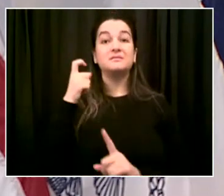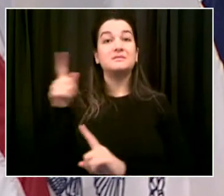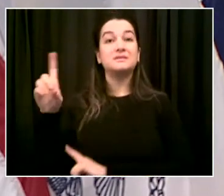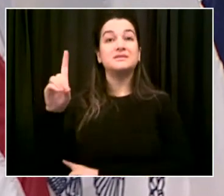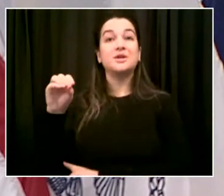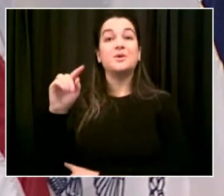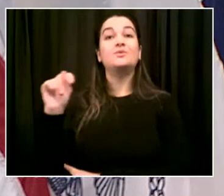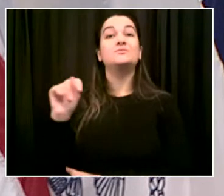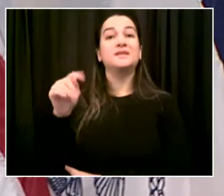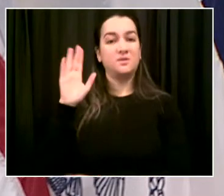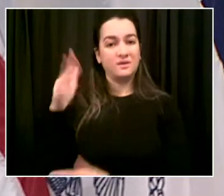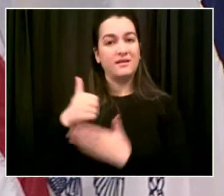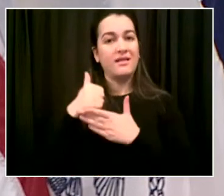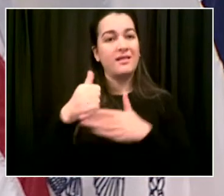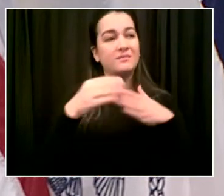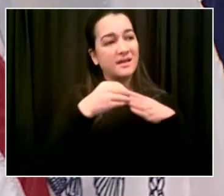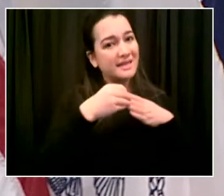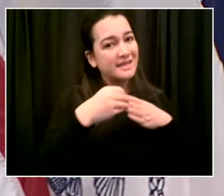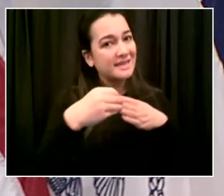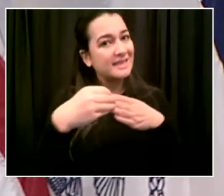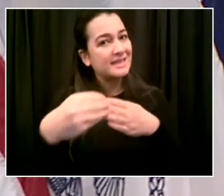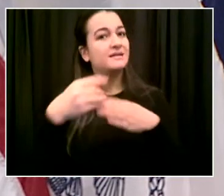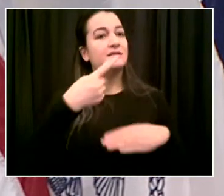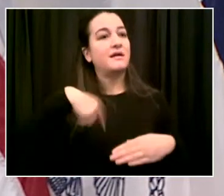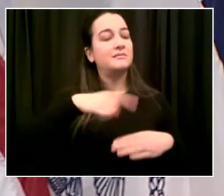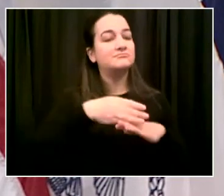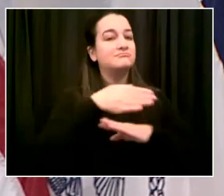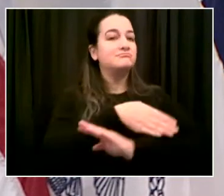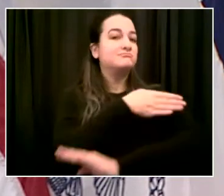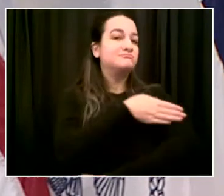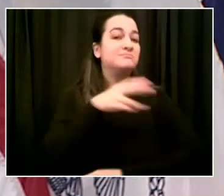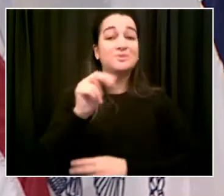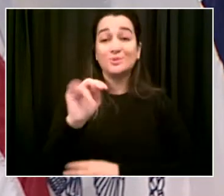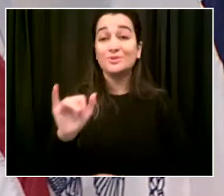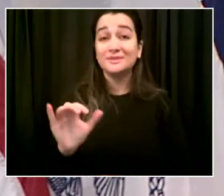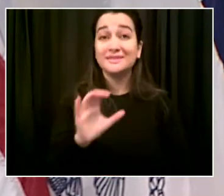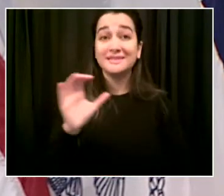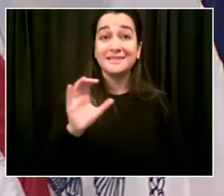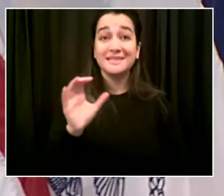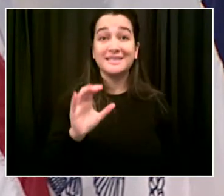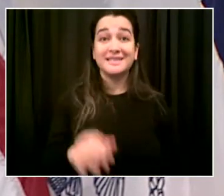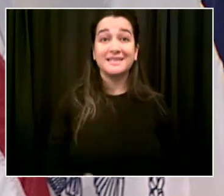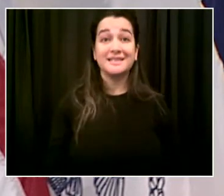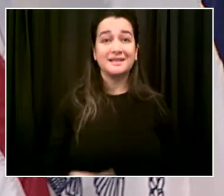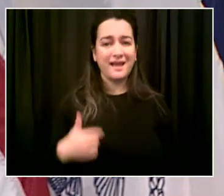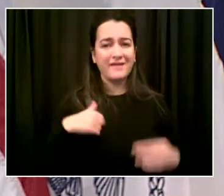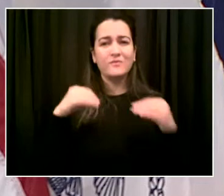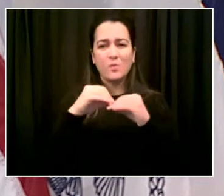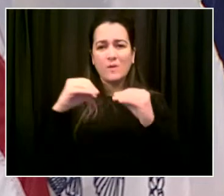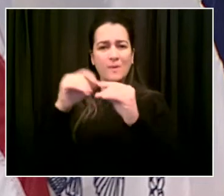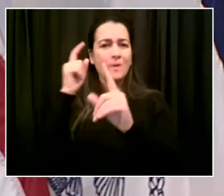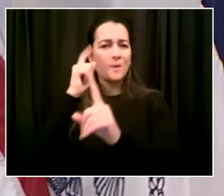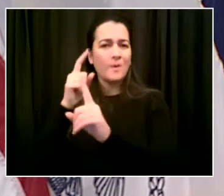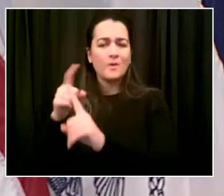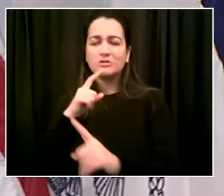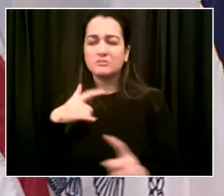absolutely extraordinary and, yes, ambitious new initiatives. They're going to help make this a better, more equitable city, and they're